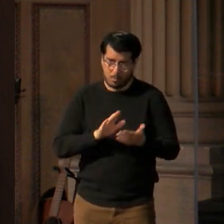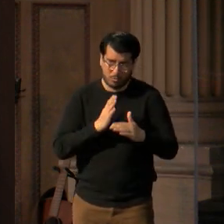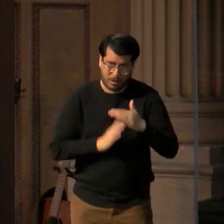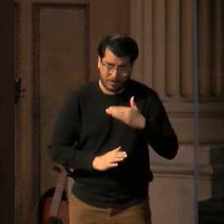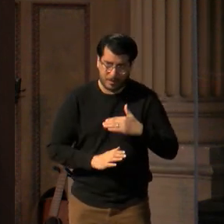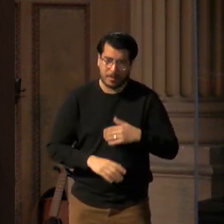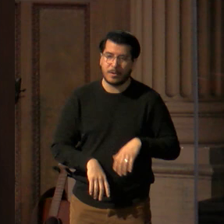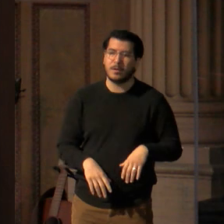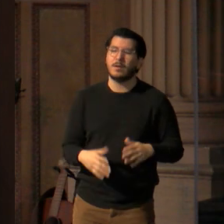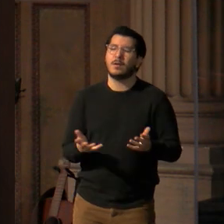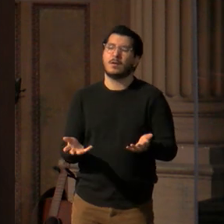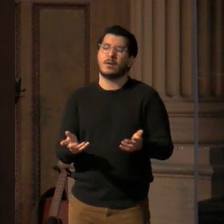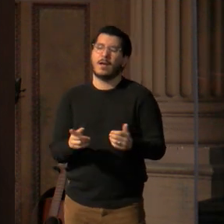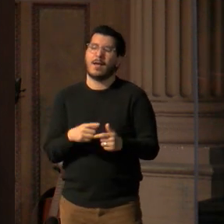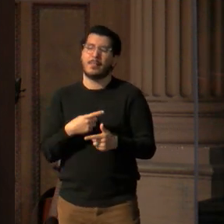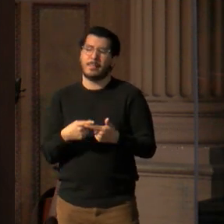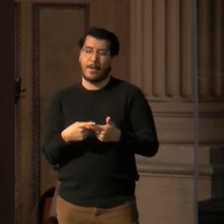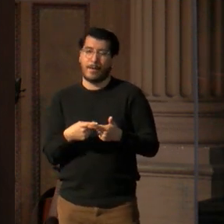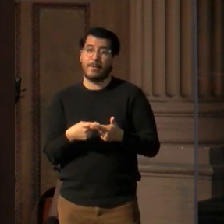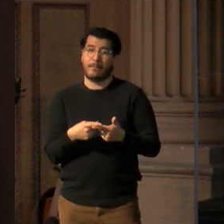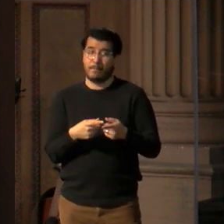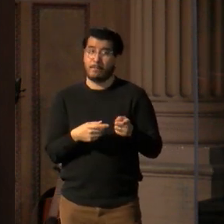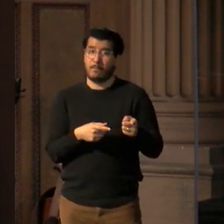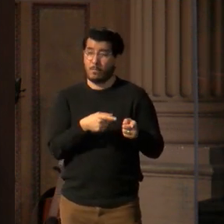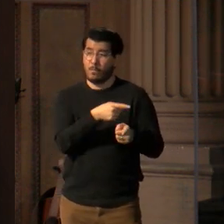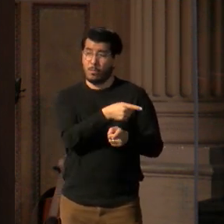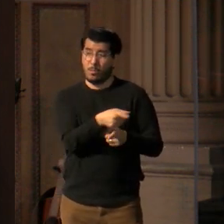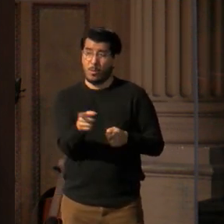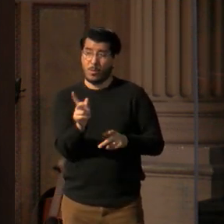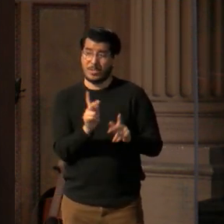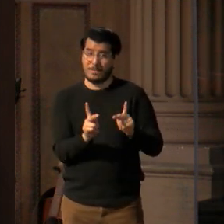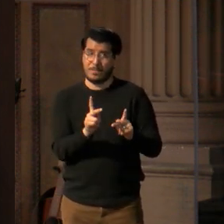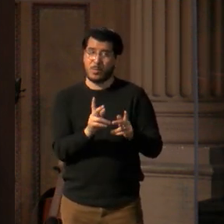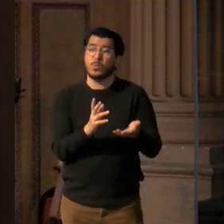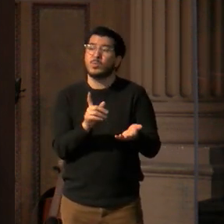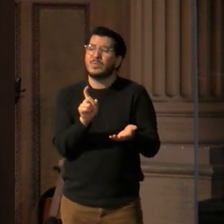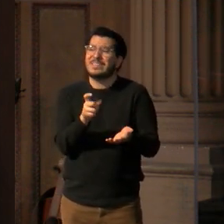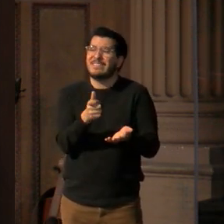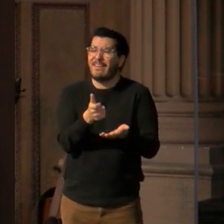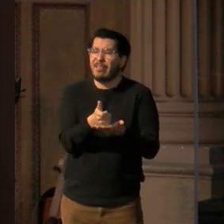to soften our approach to those who need the help of coming to know Jesus.